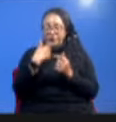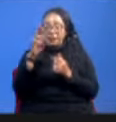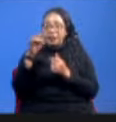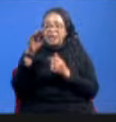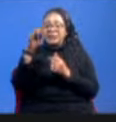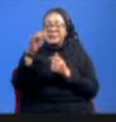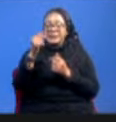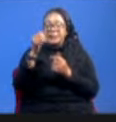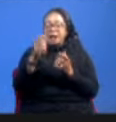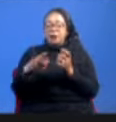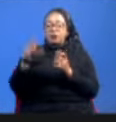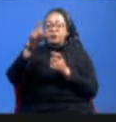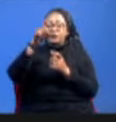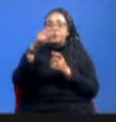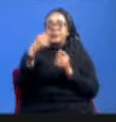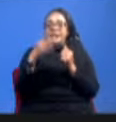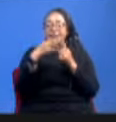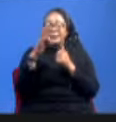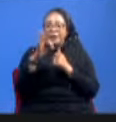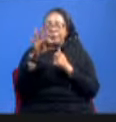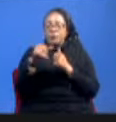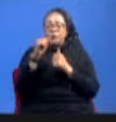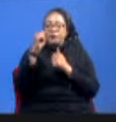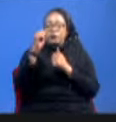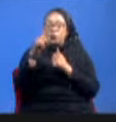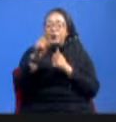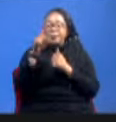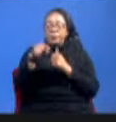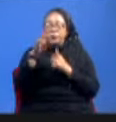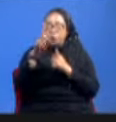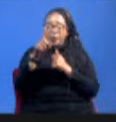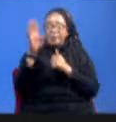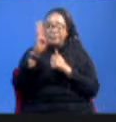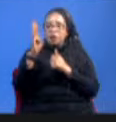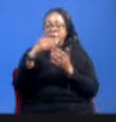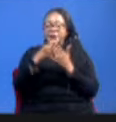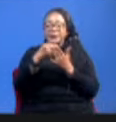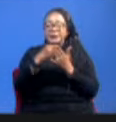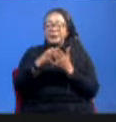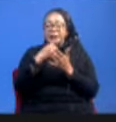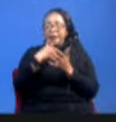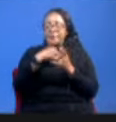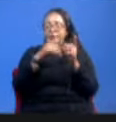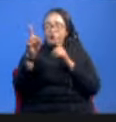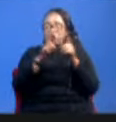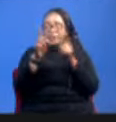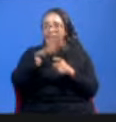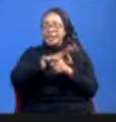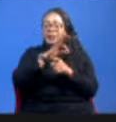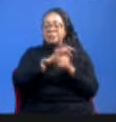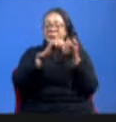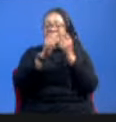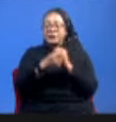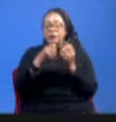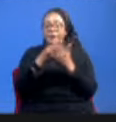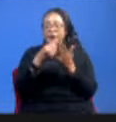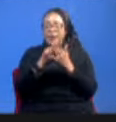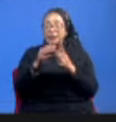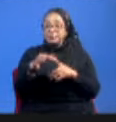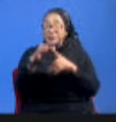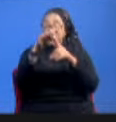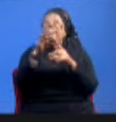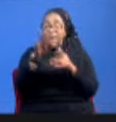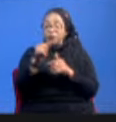rose 18.3% to 50.15 billion shillings, boosted by foreign exchange income, transaction fees, especially